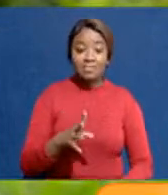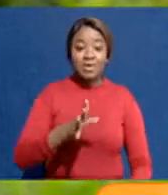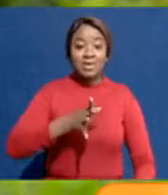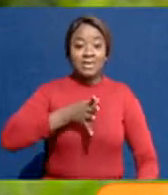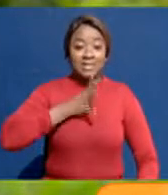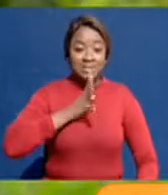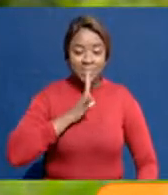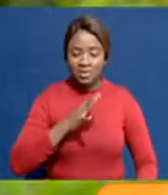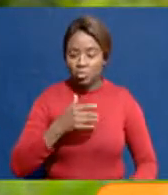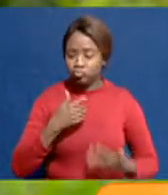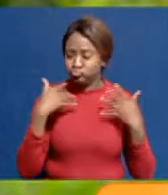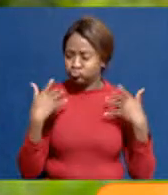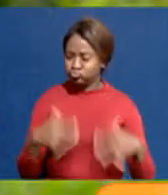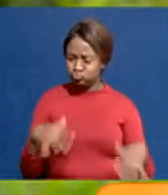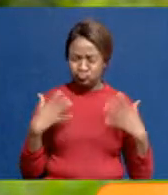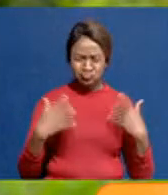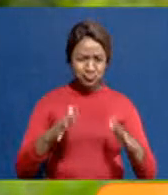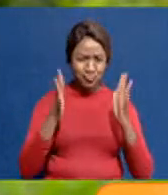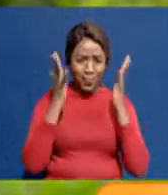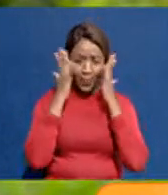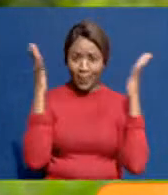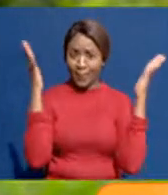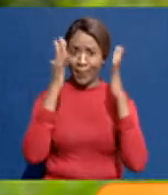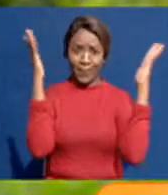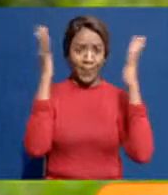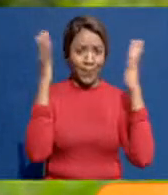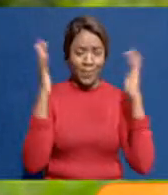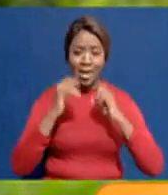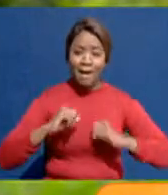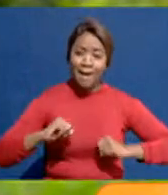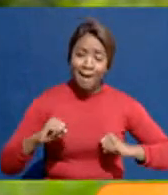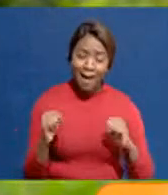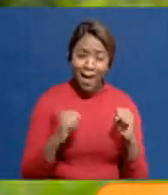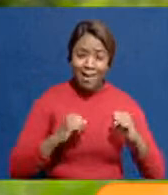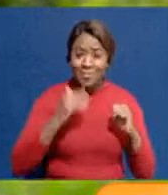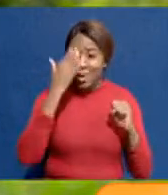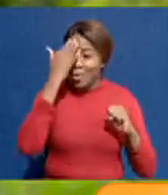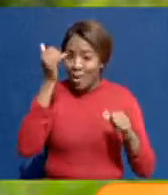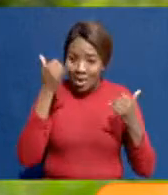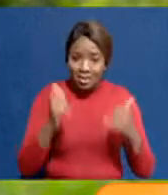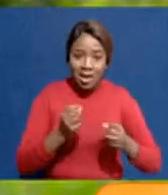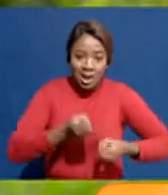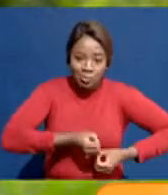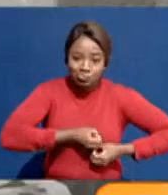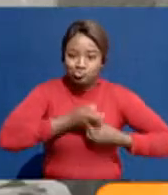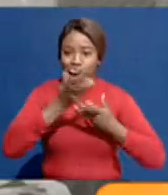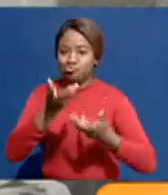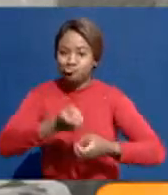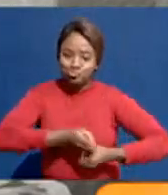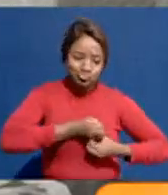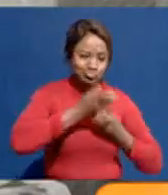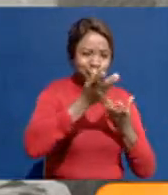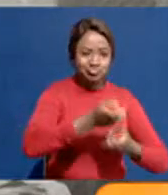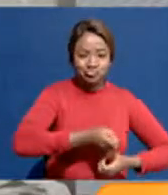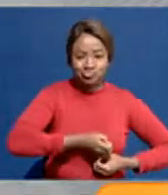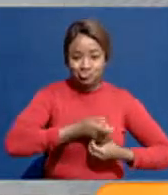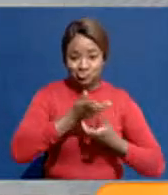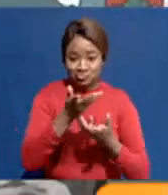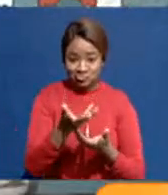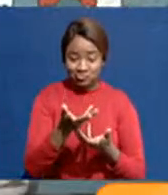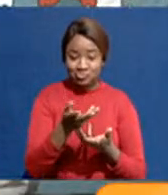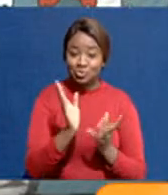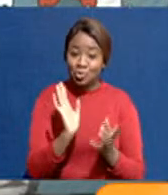a milestone for that. It was so good for us because he could now be able to express himself. In addition to special